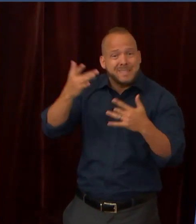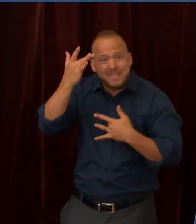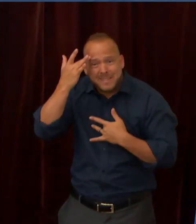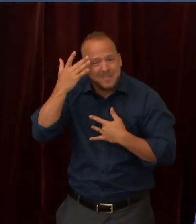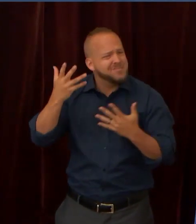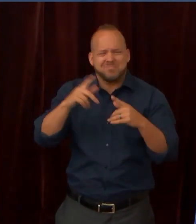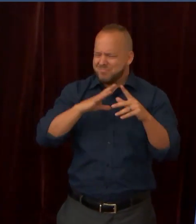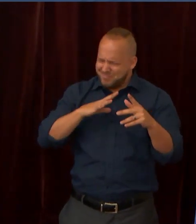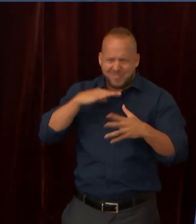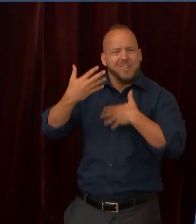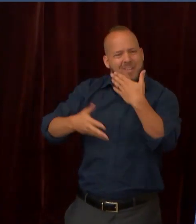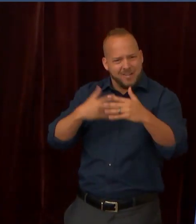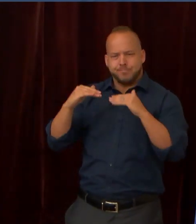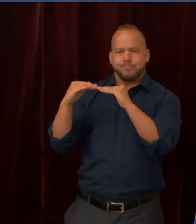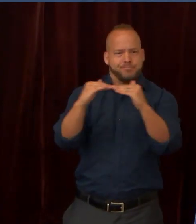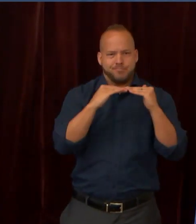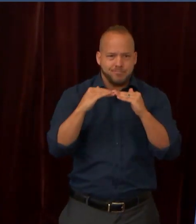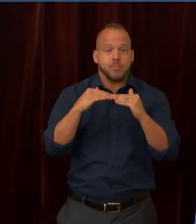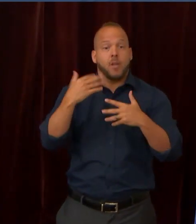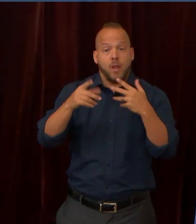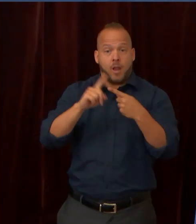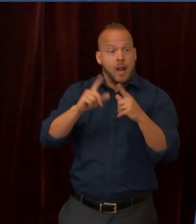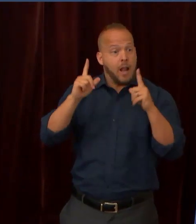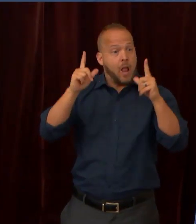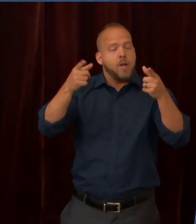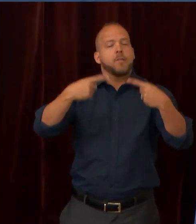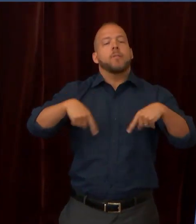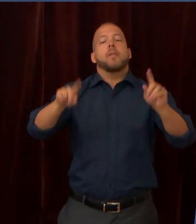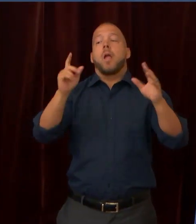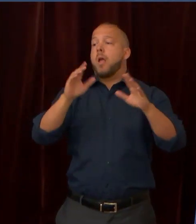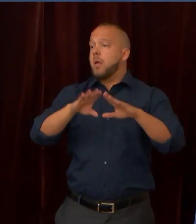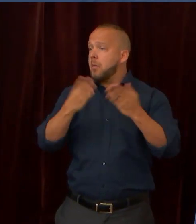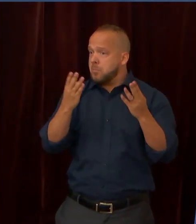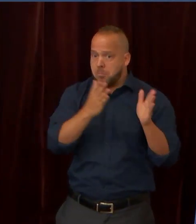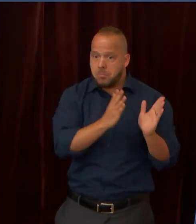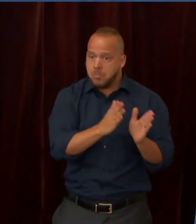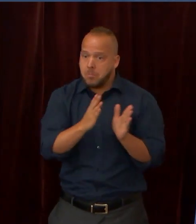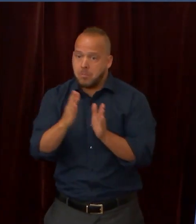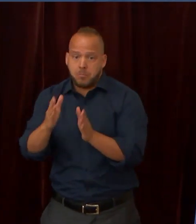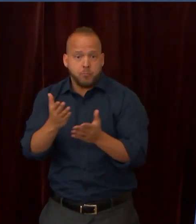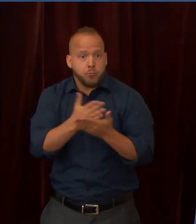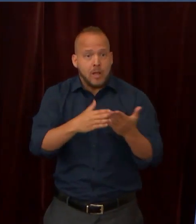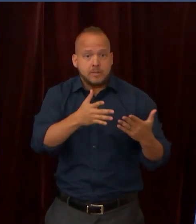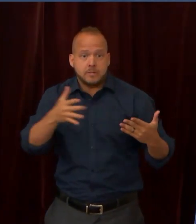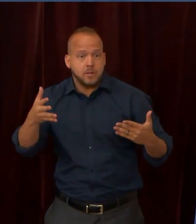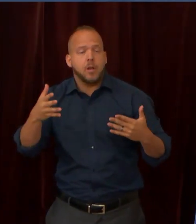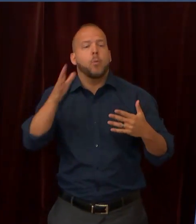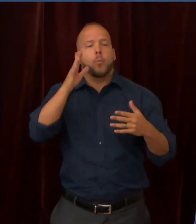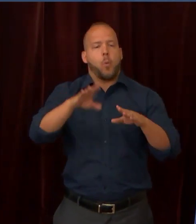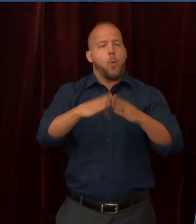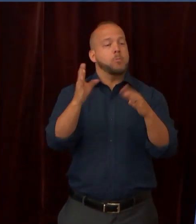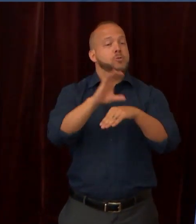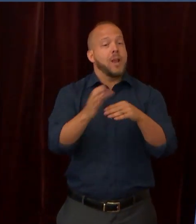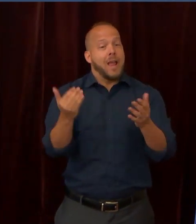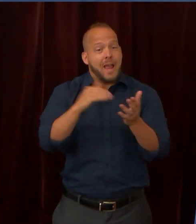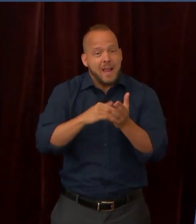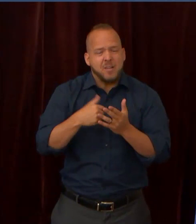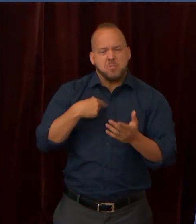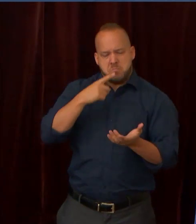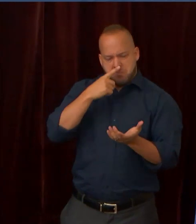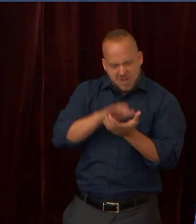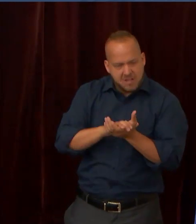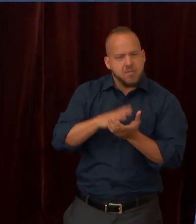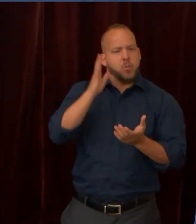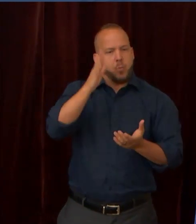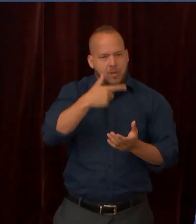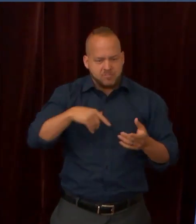I faithfully believe this is true. I strongly encourage that as people begin to gather again